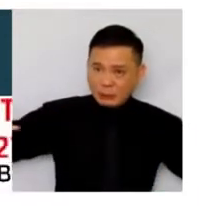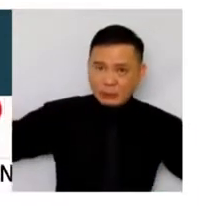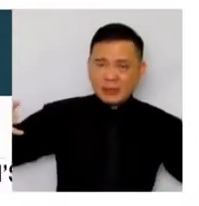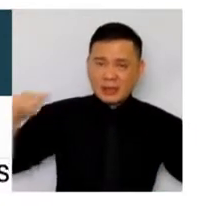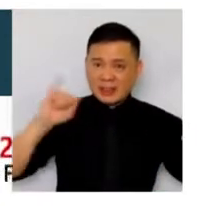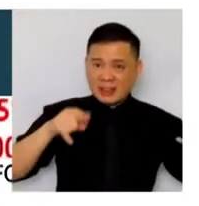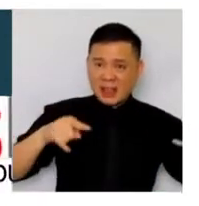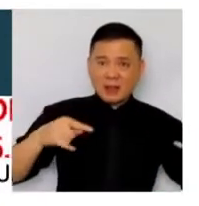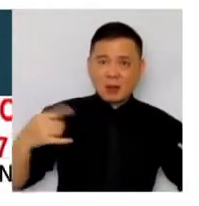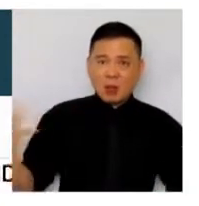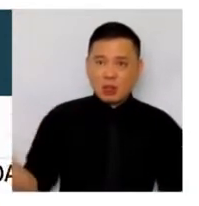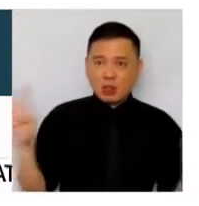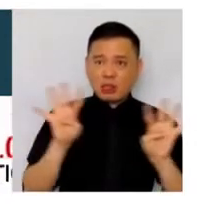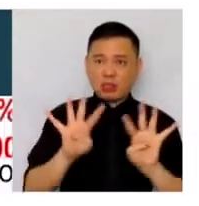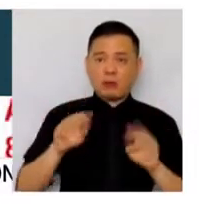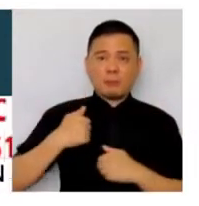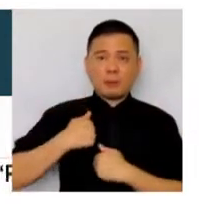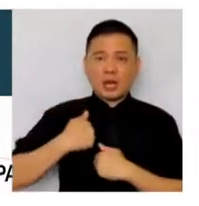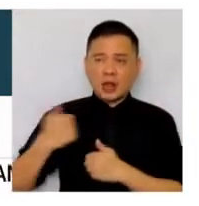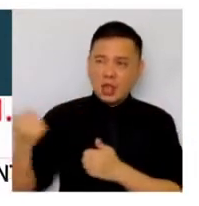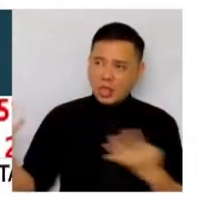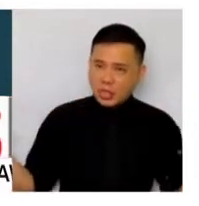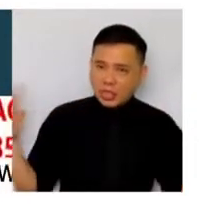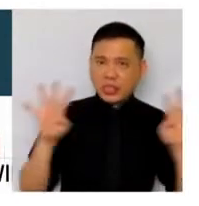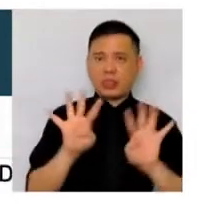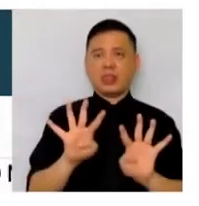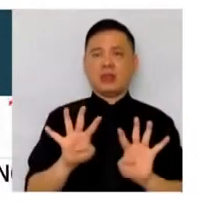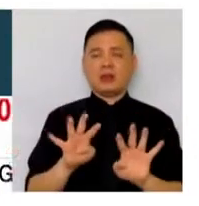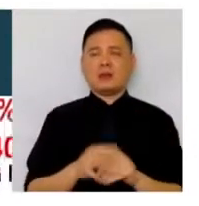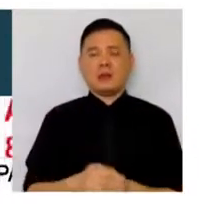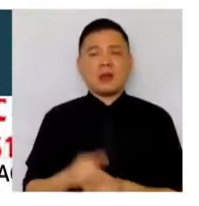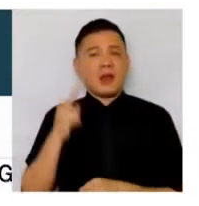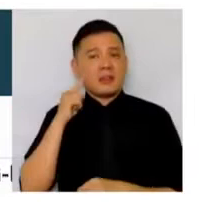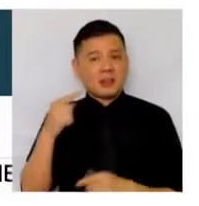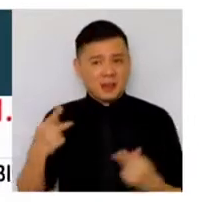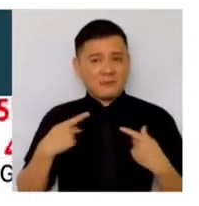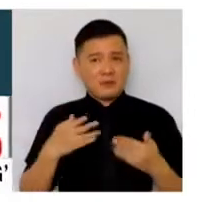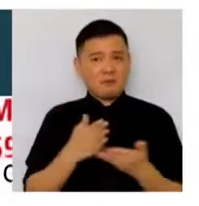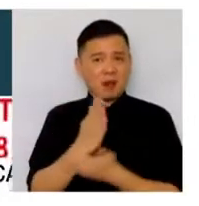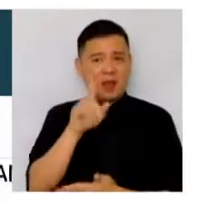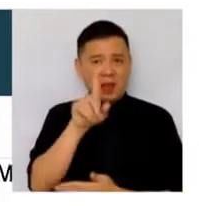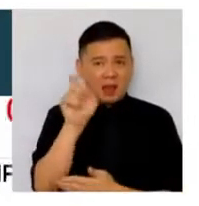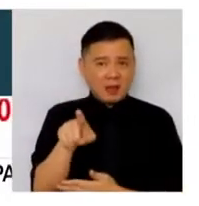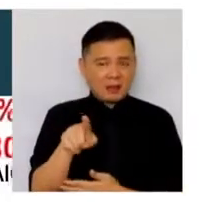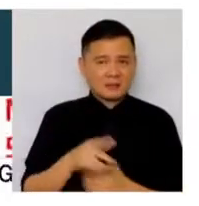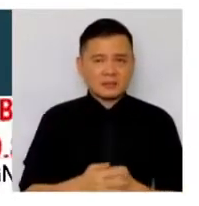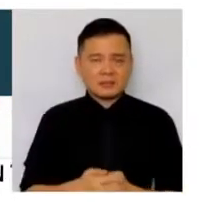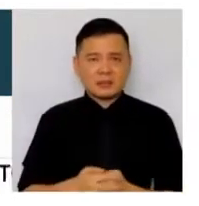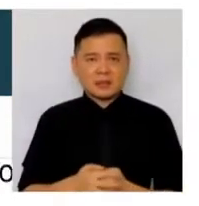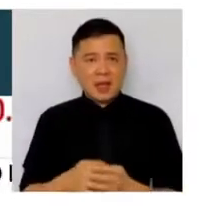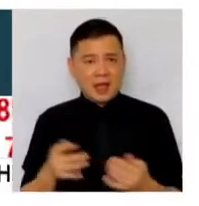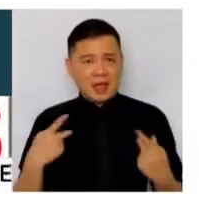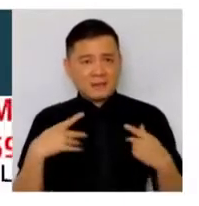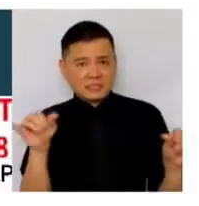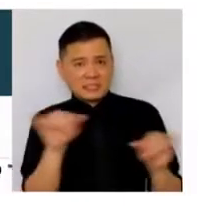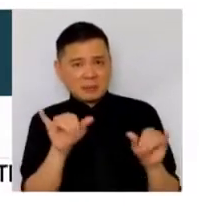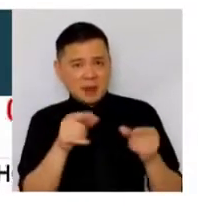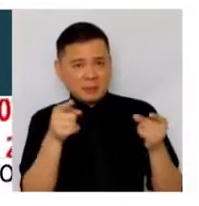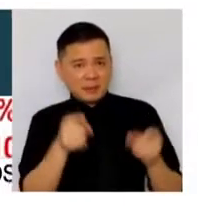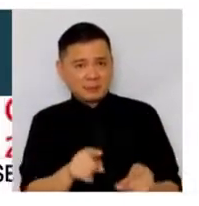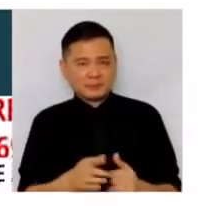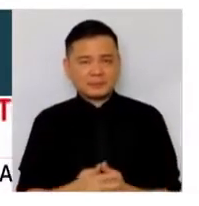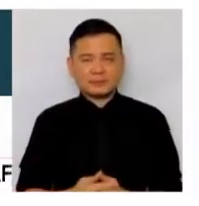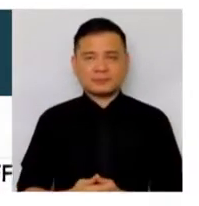the soldiers of the enemy. And I think he has a right to ask that because it's similar, isn't it? Not the same, but similar. Professor